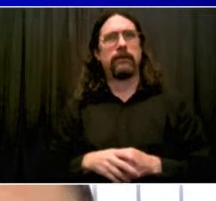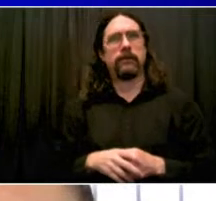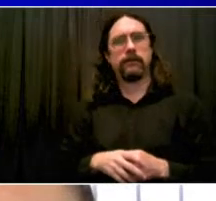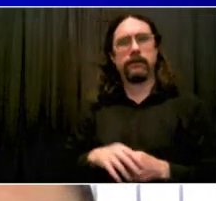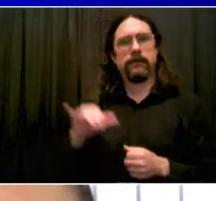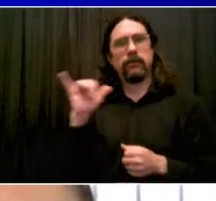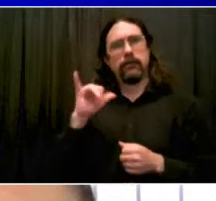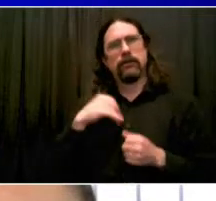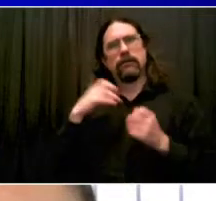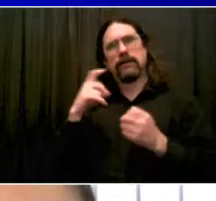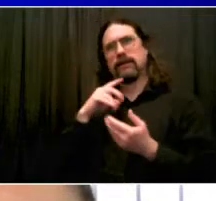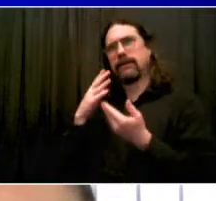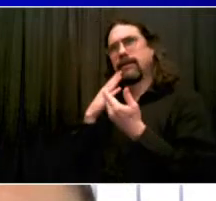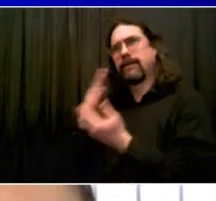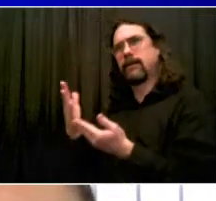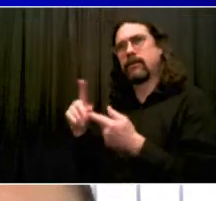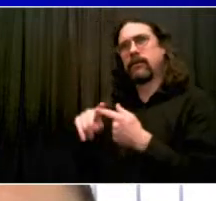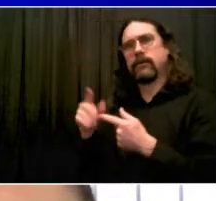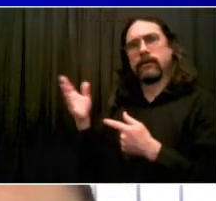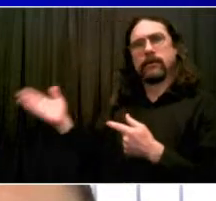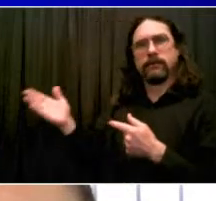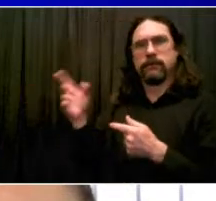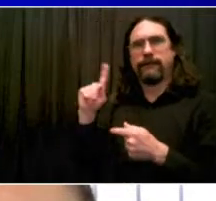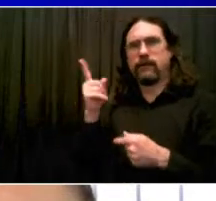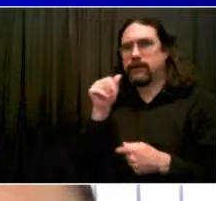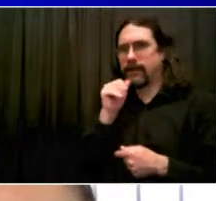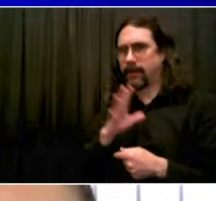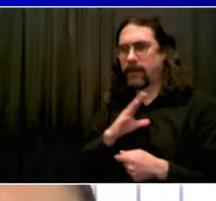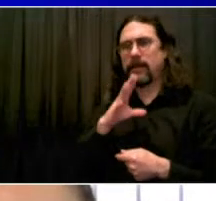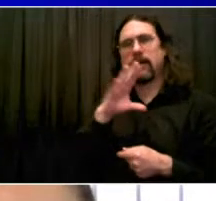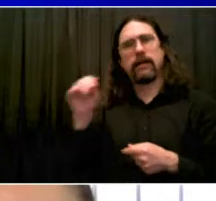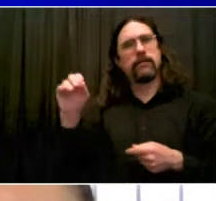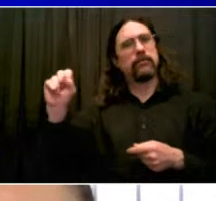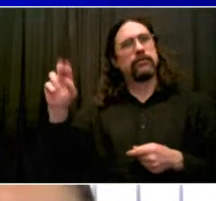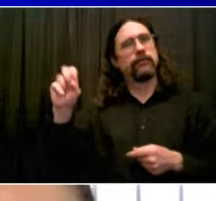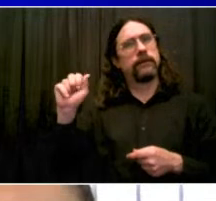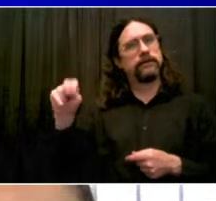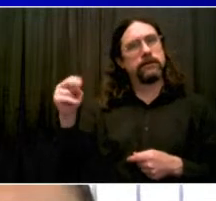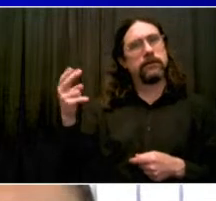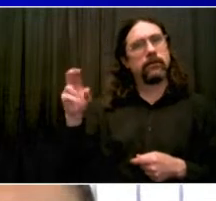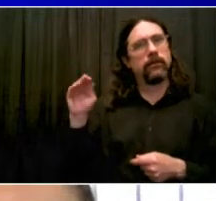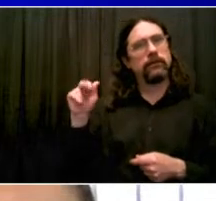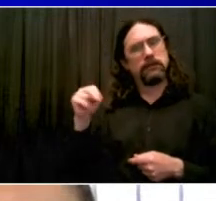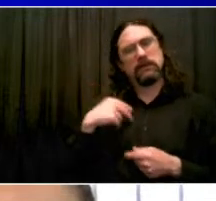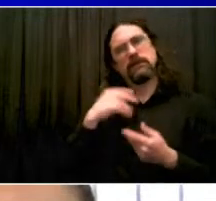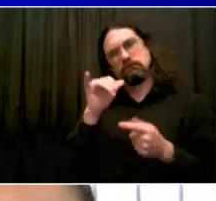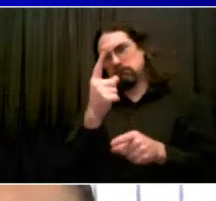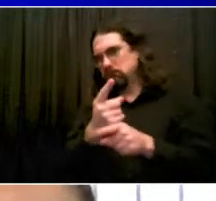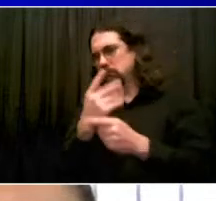with a whole team of committed people on Thrive and building it out into this new vision.